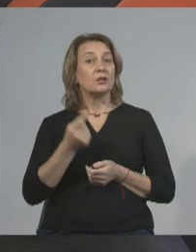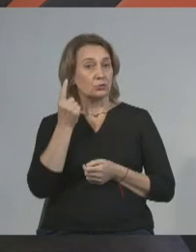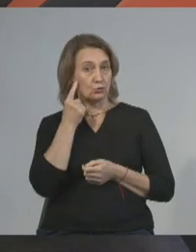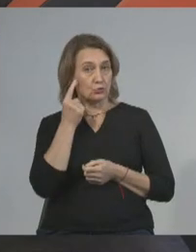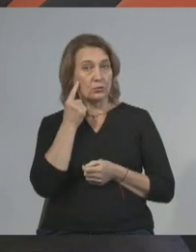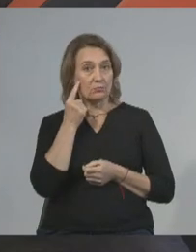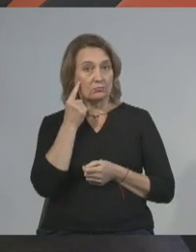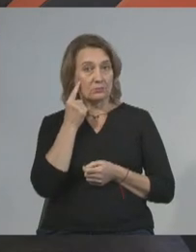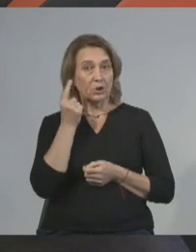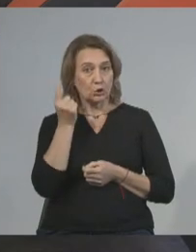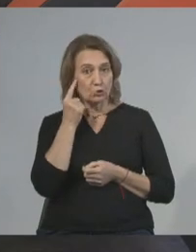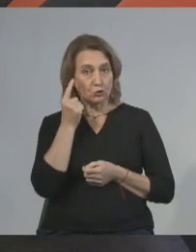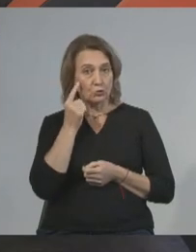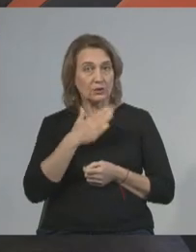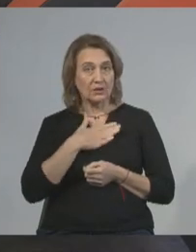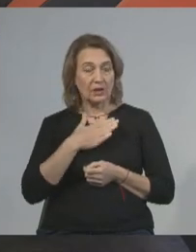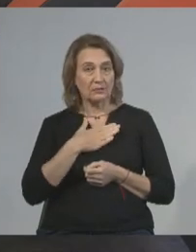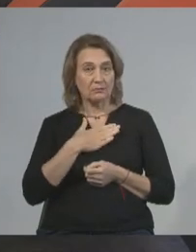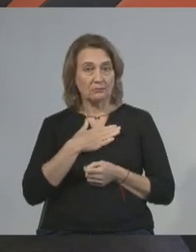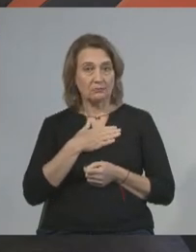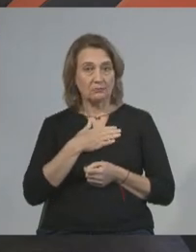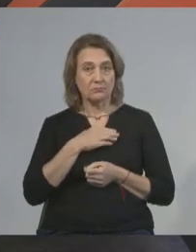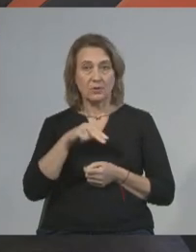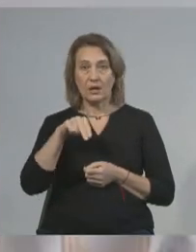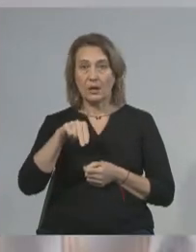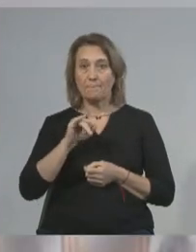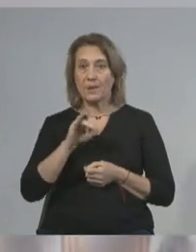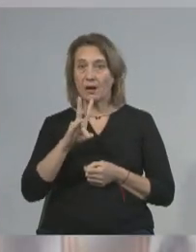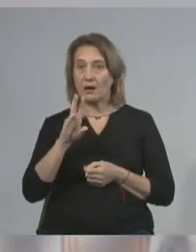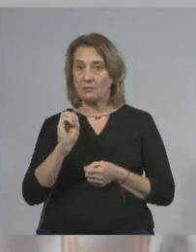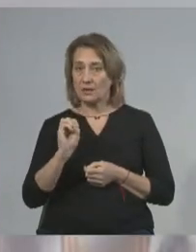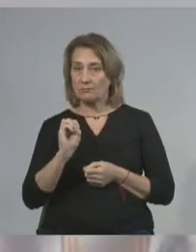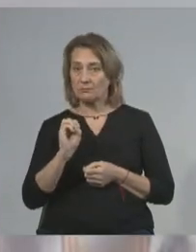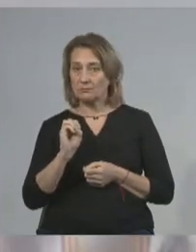zoom dmitry can you hear us